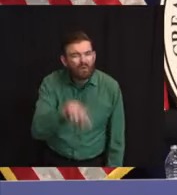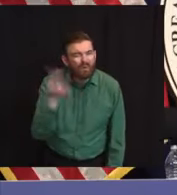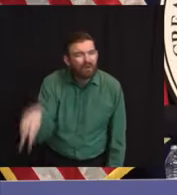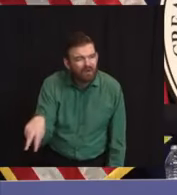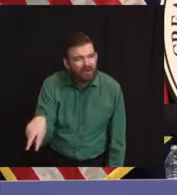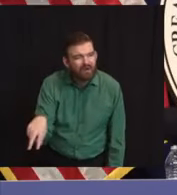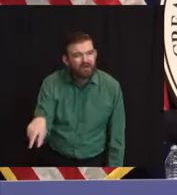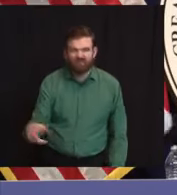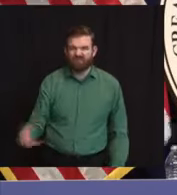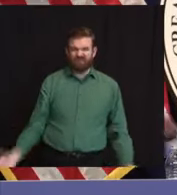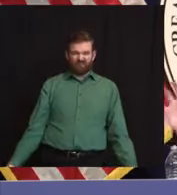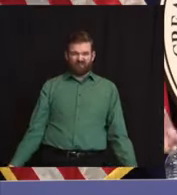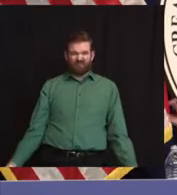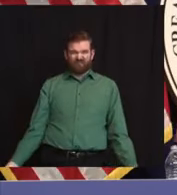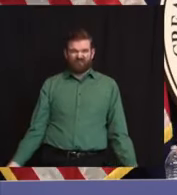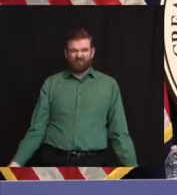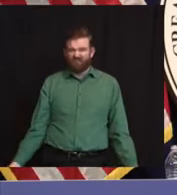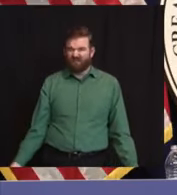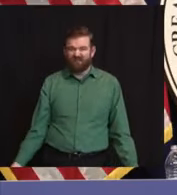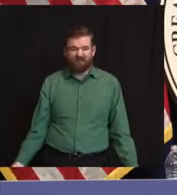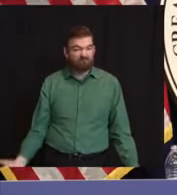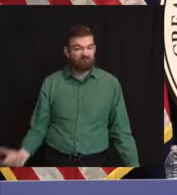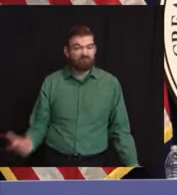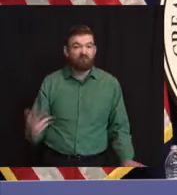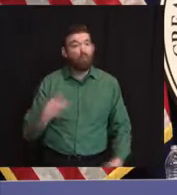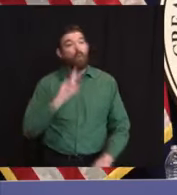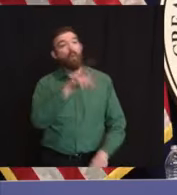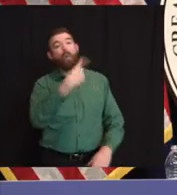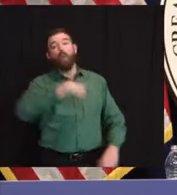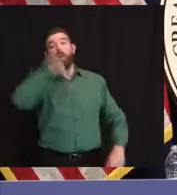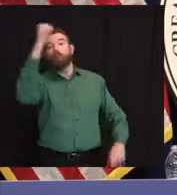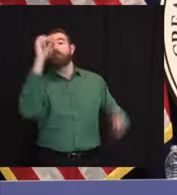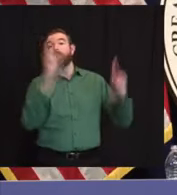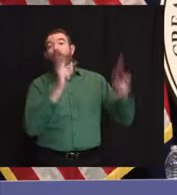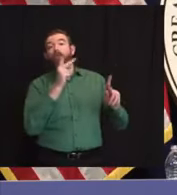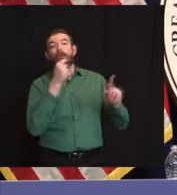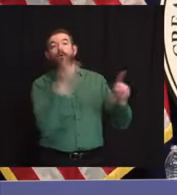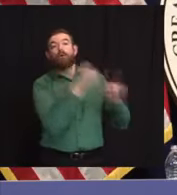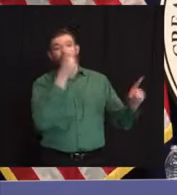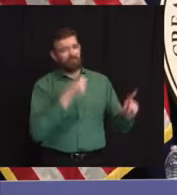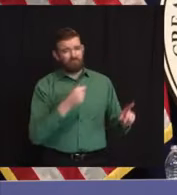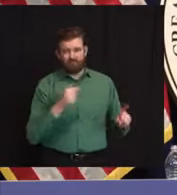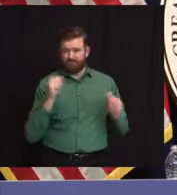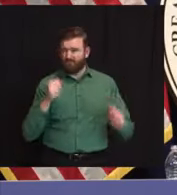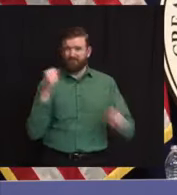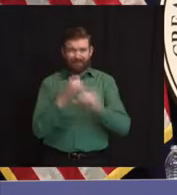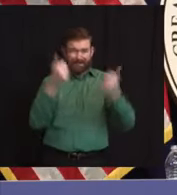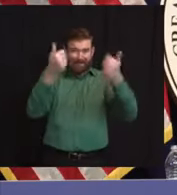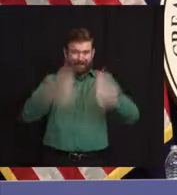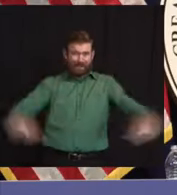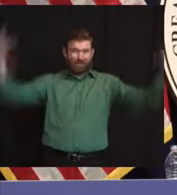think it's fair to say those are the three big parts of our society that have been crushed.